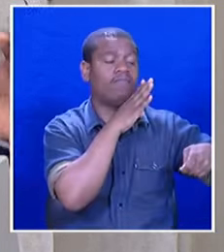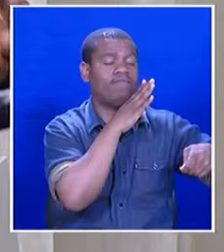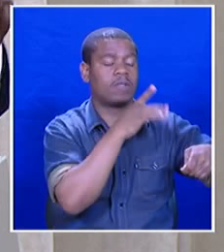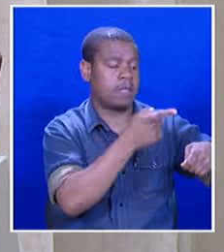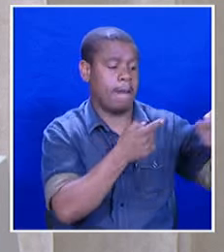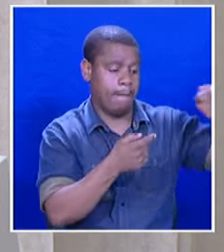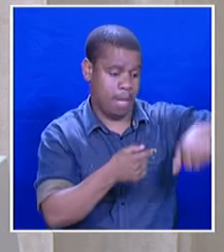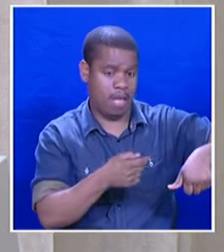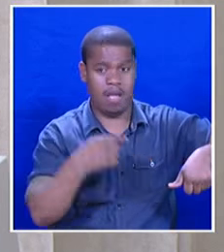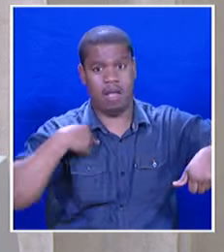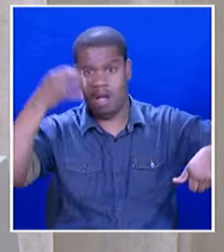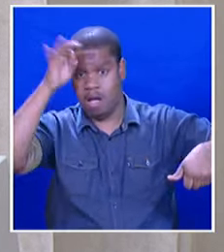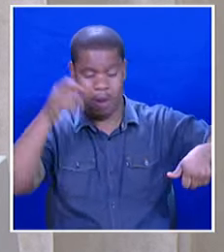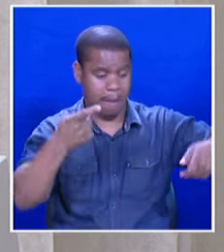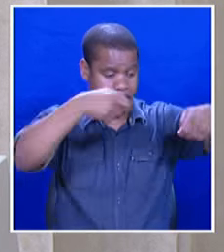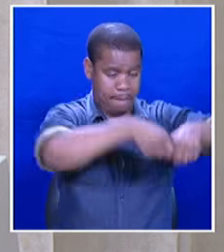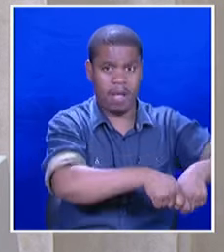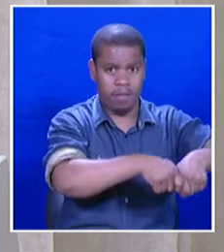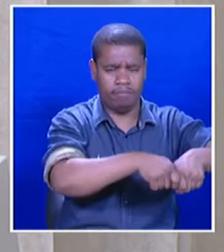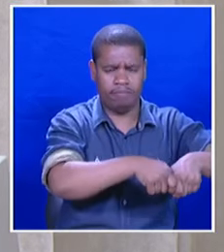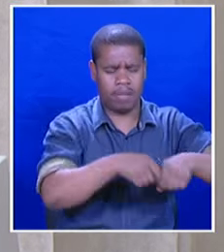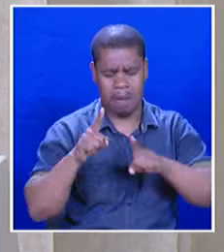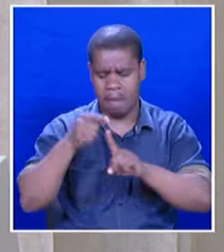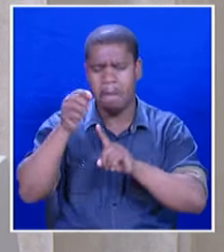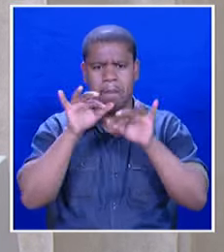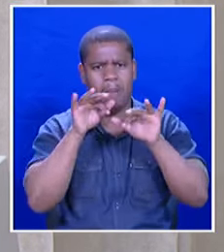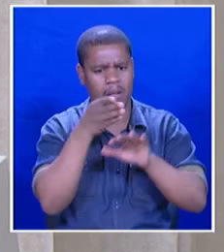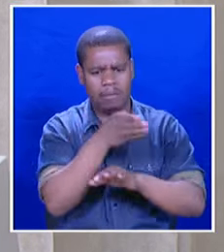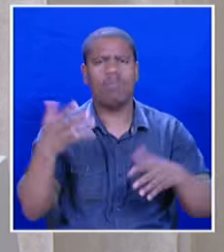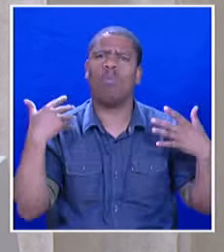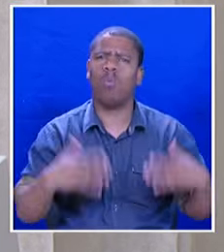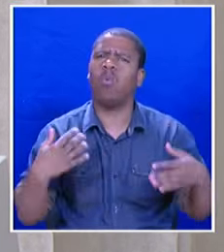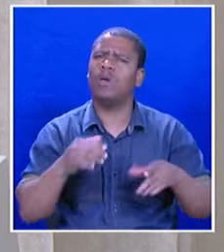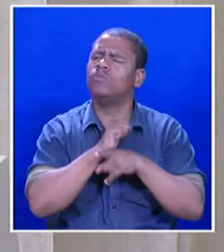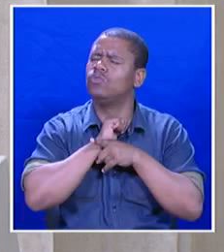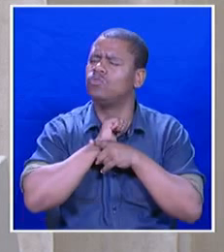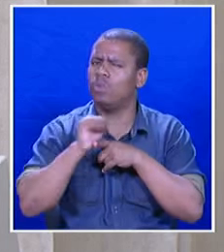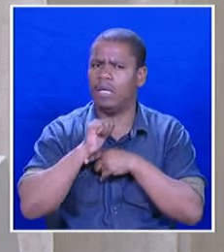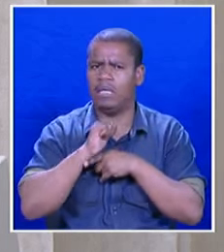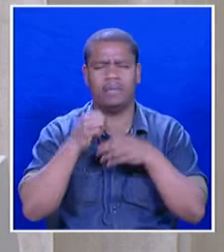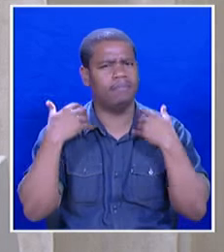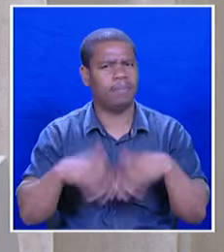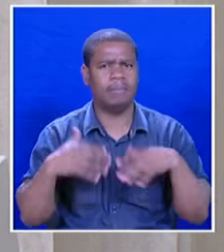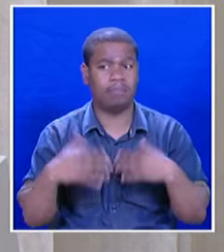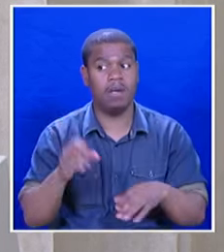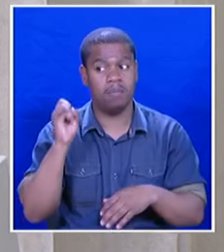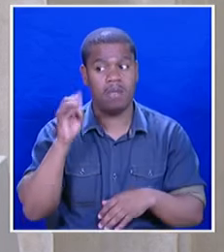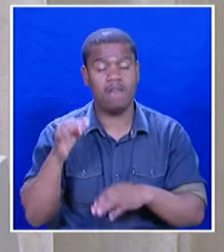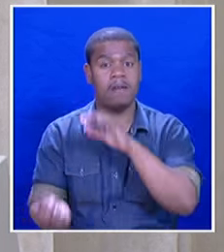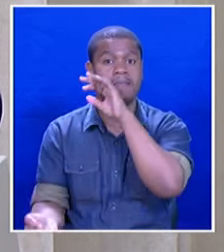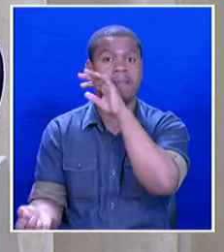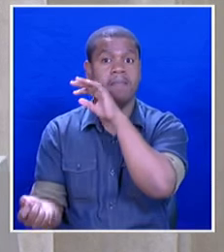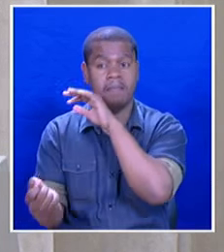these are highly trained people who, whenever there is a fire, are then able to get into their vehicles, in